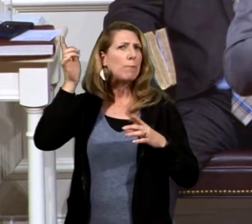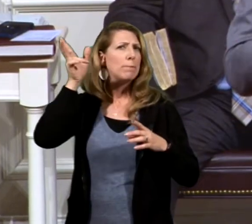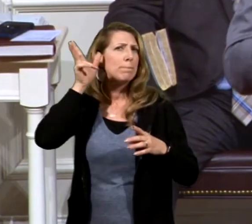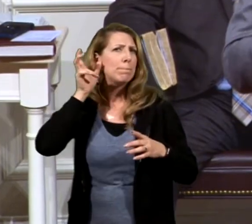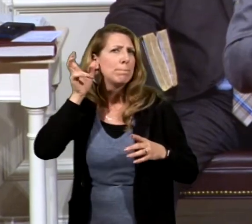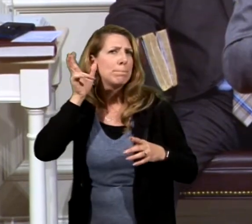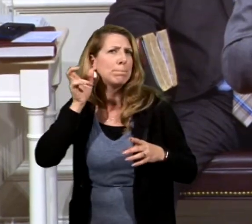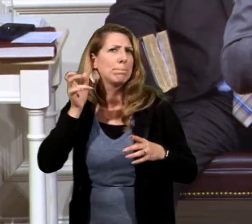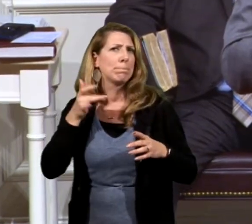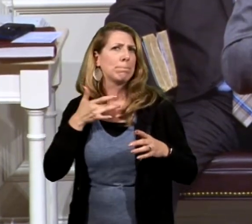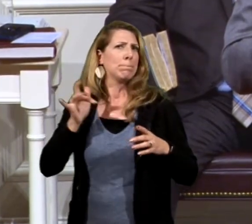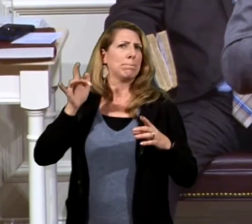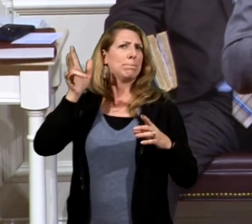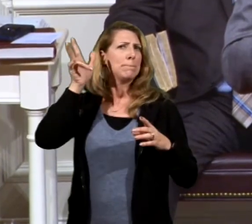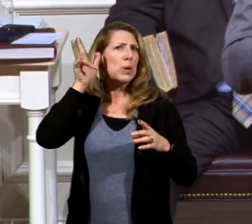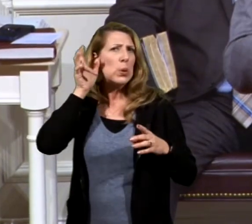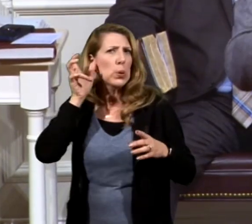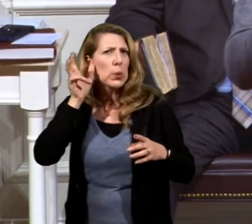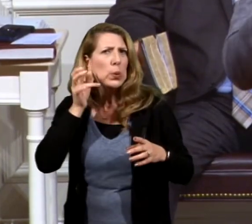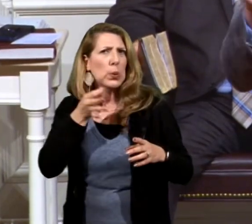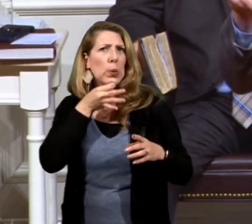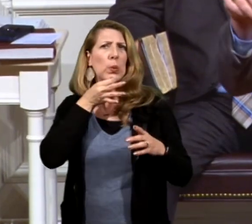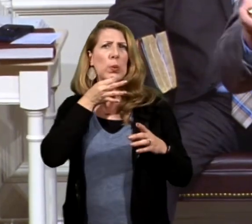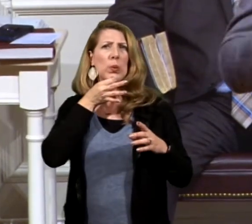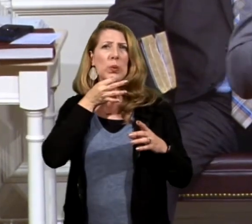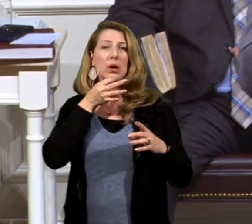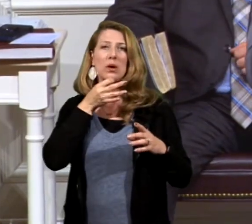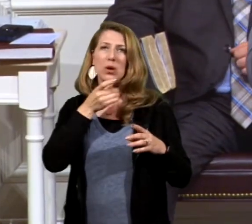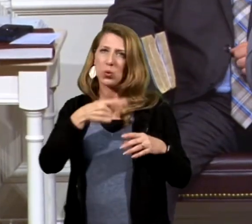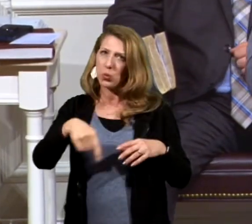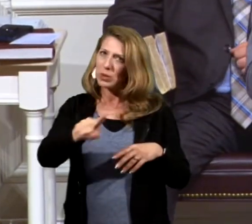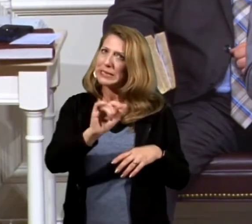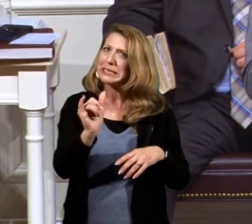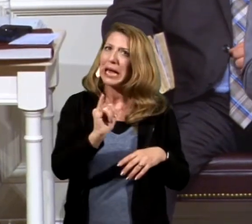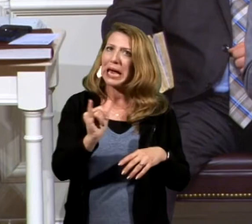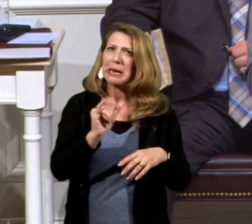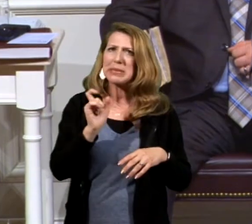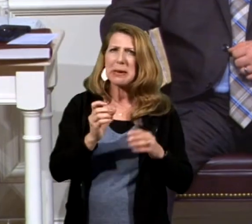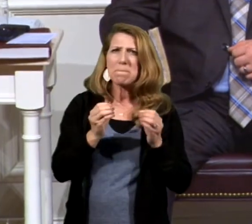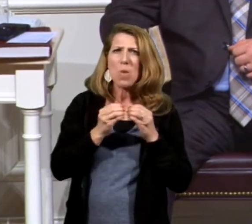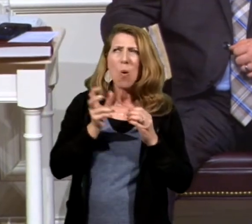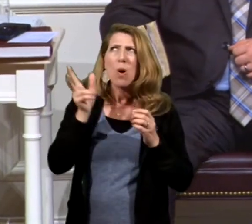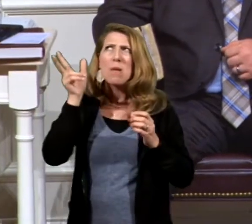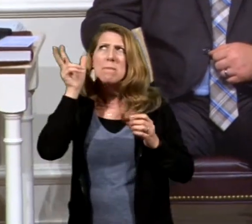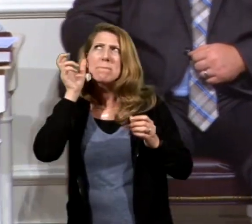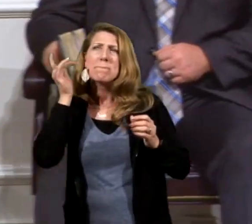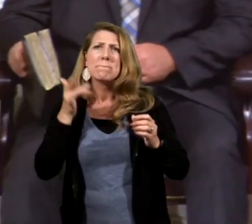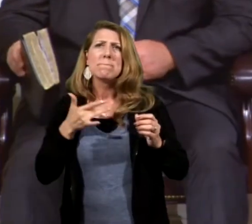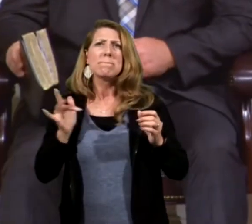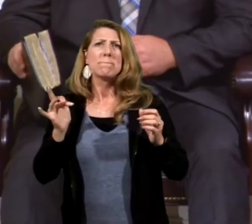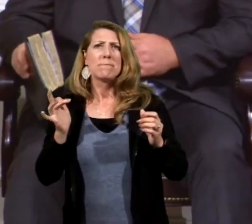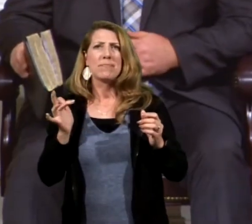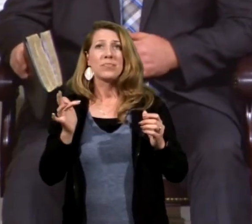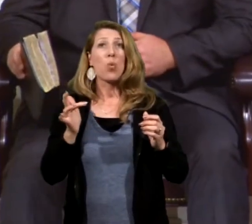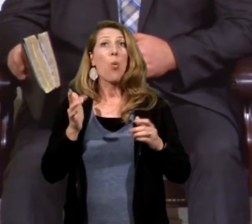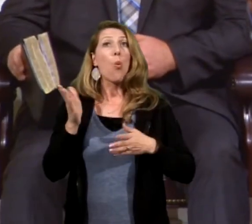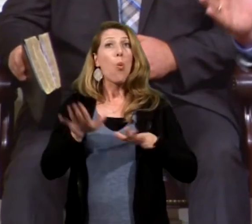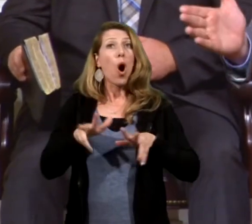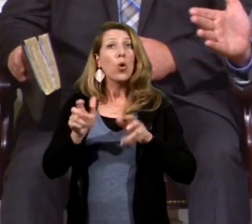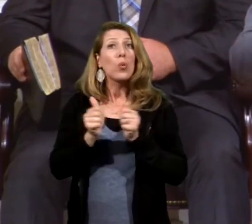very sensitive in their hearing. And you know, you and I, we need to be sensitive. Because the Bible says we walk by faith and not